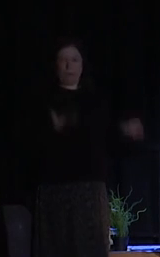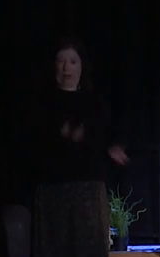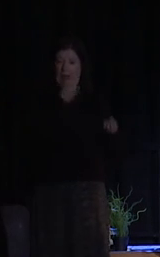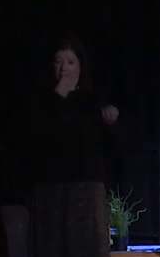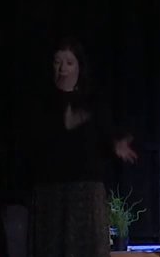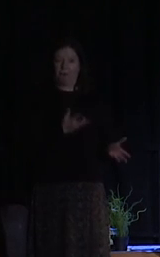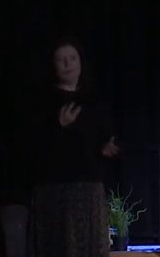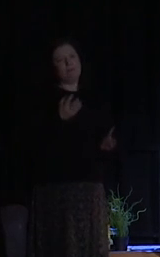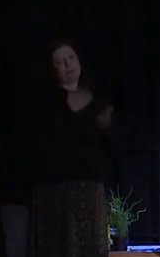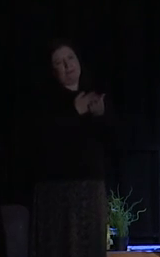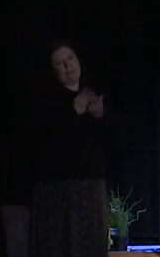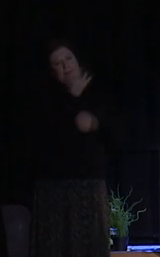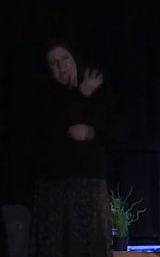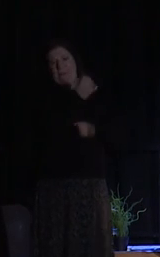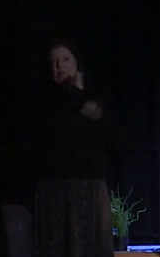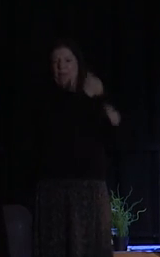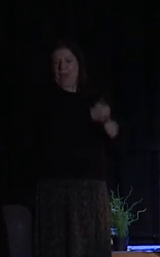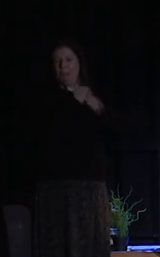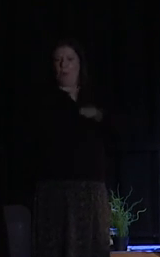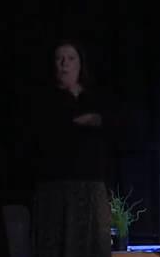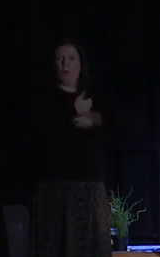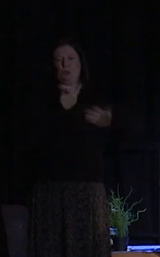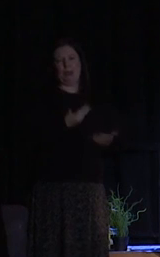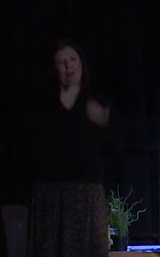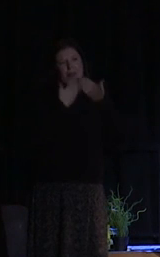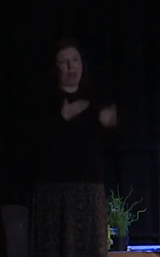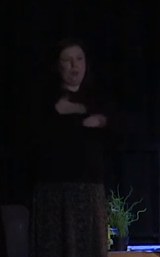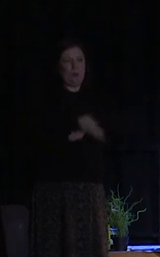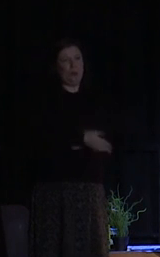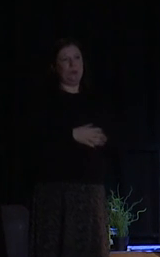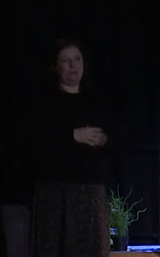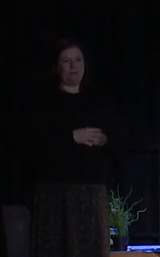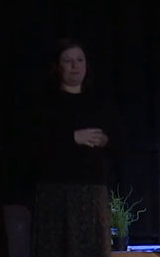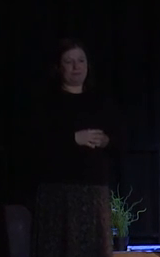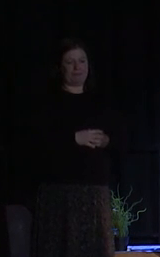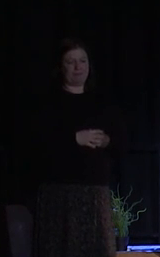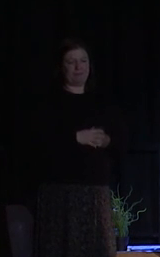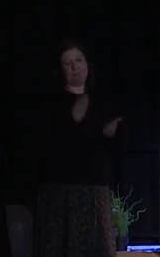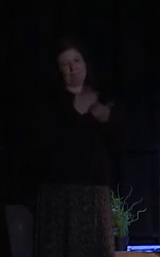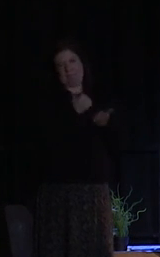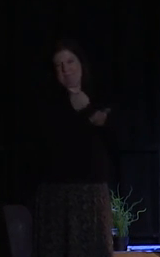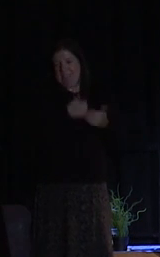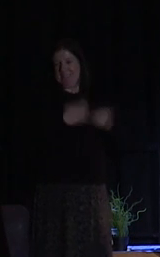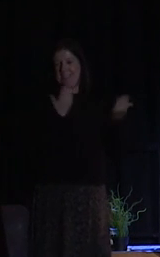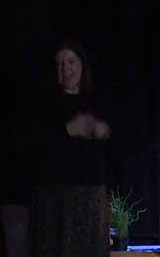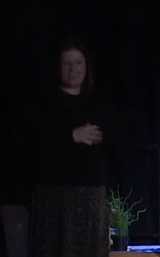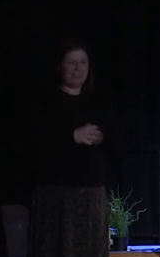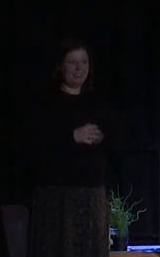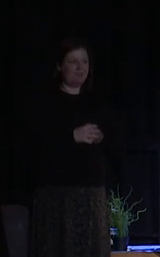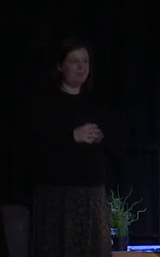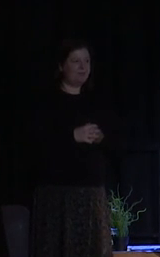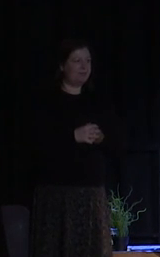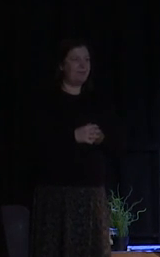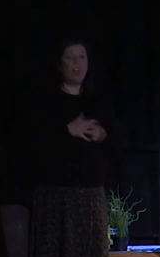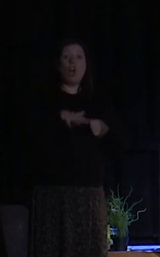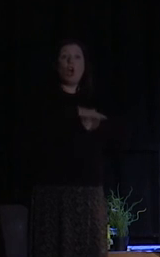So they do terrific work. Thank you so much to them for all of the extra effort they've put in for this. It's been really, really brilliant. And I'd like to